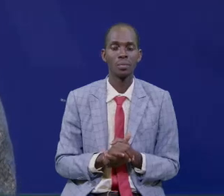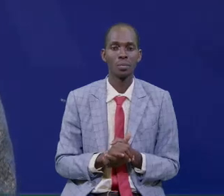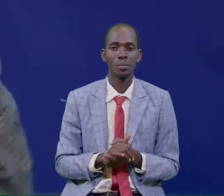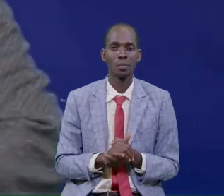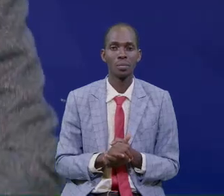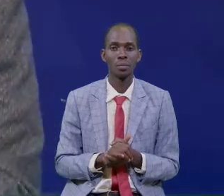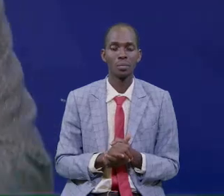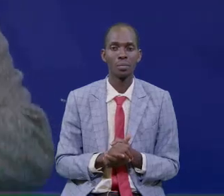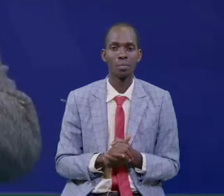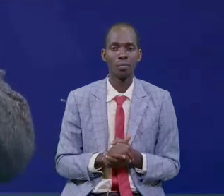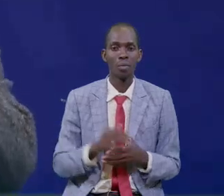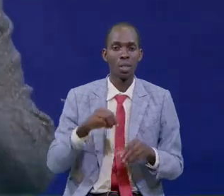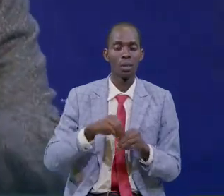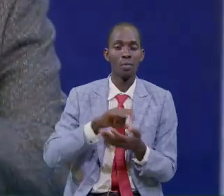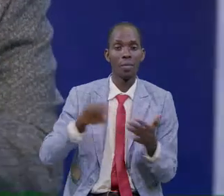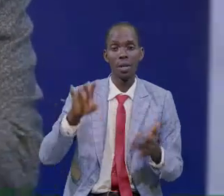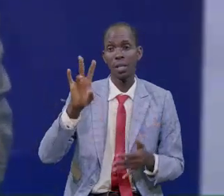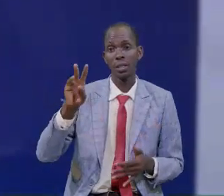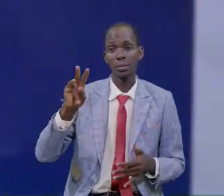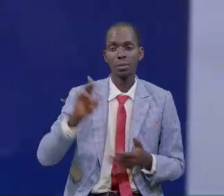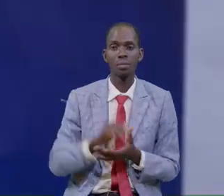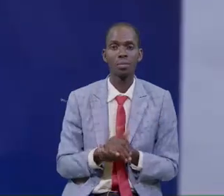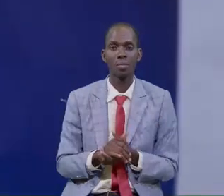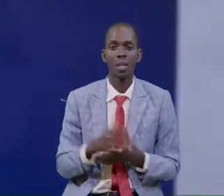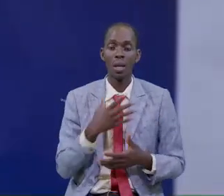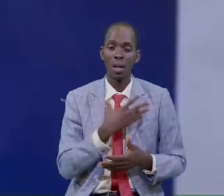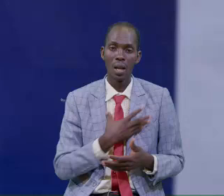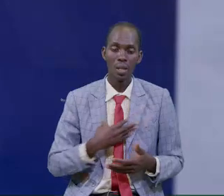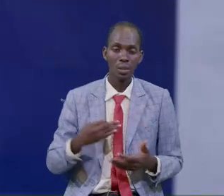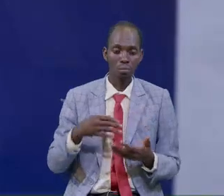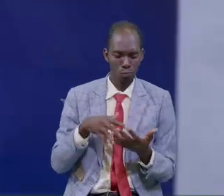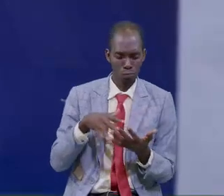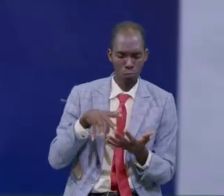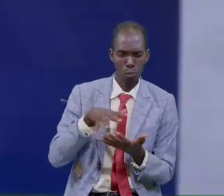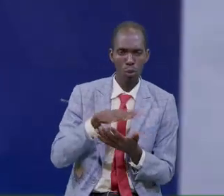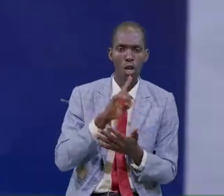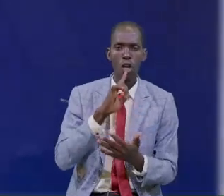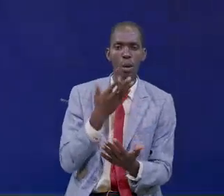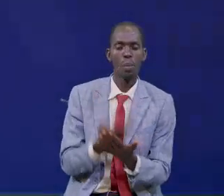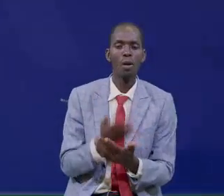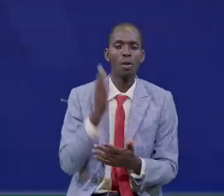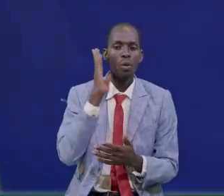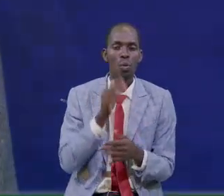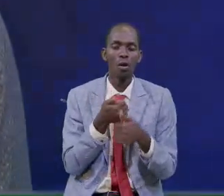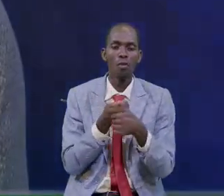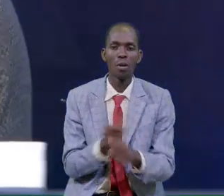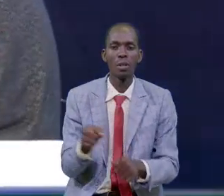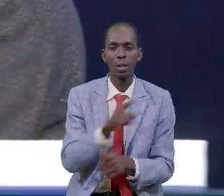Verse 17. And these signs shall follow them that